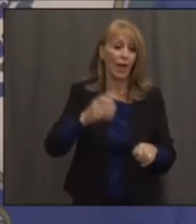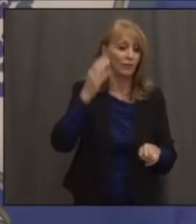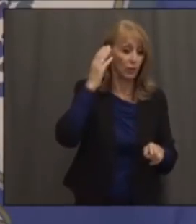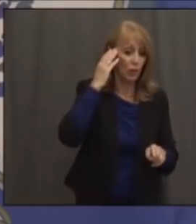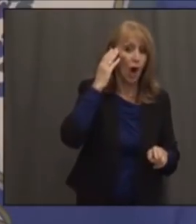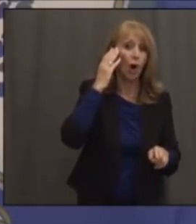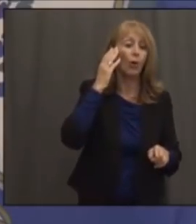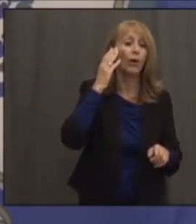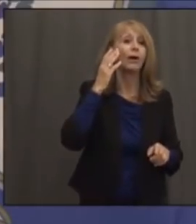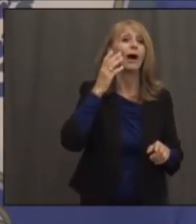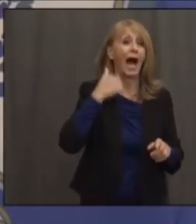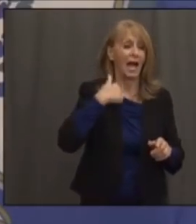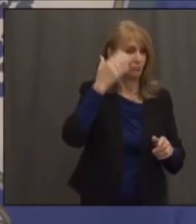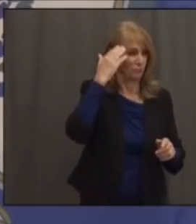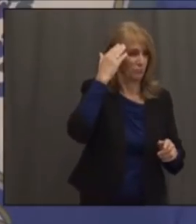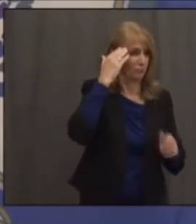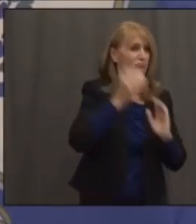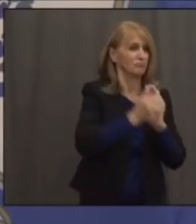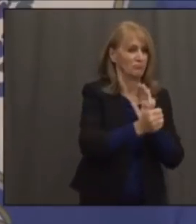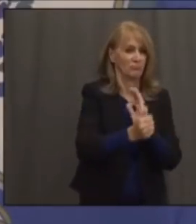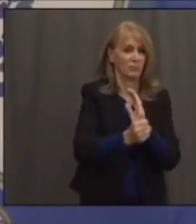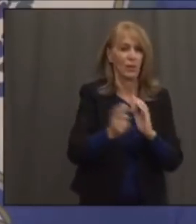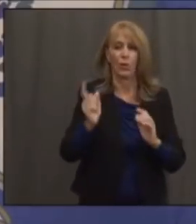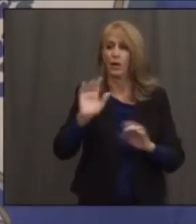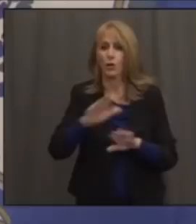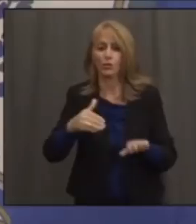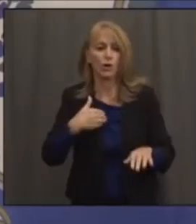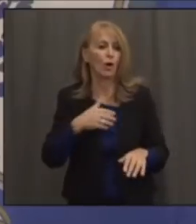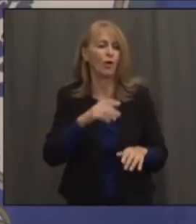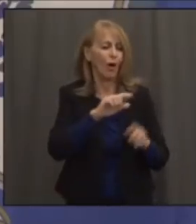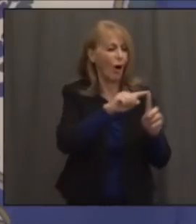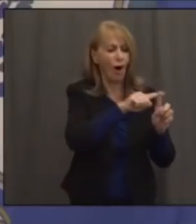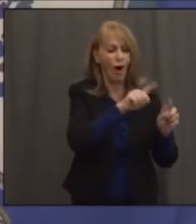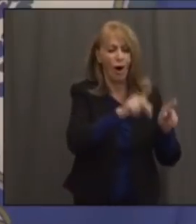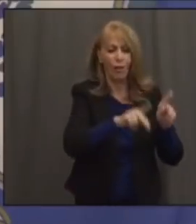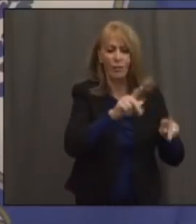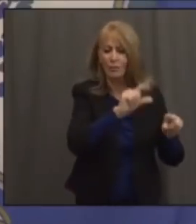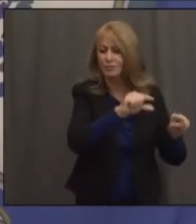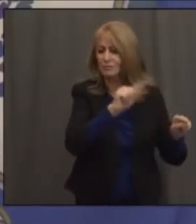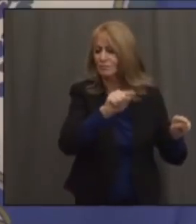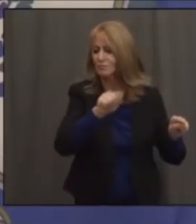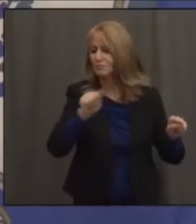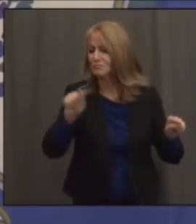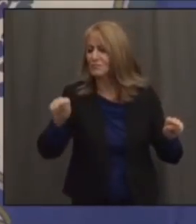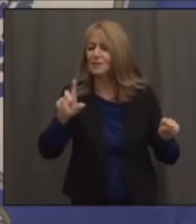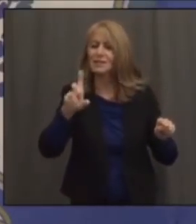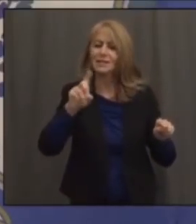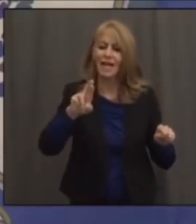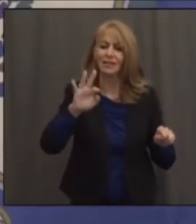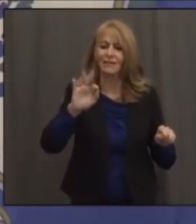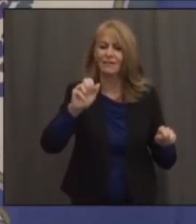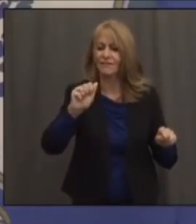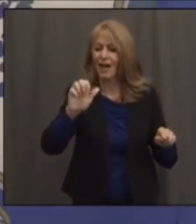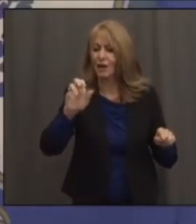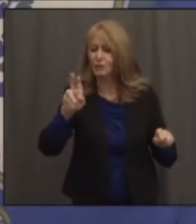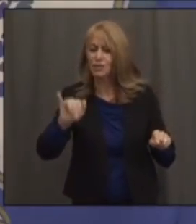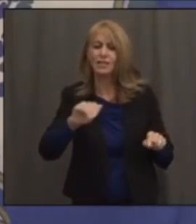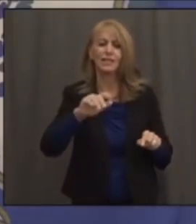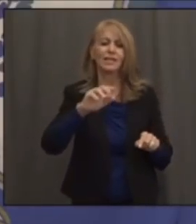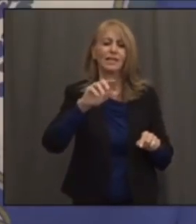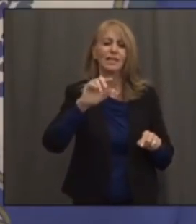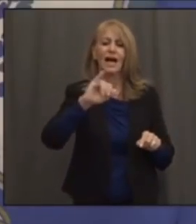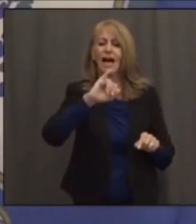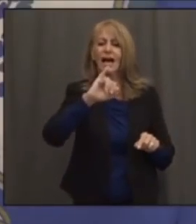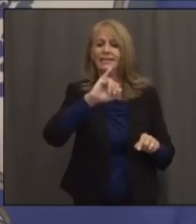know, and Indra, Albert, Scott, we had Deborah Birx, we had Dr. Fauci, we had Zeke